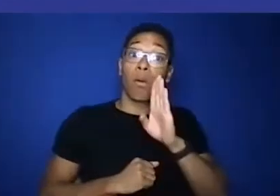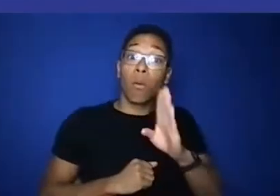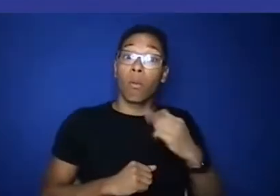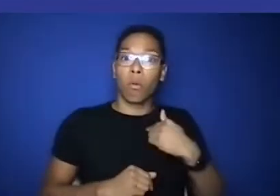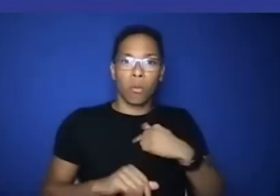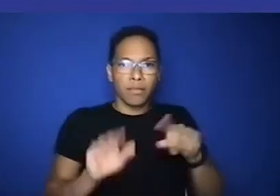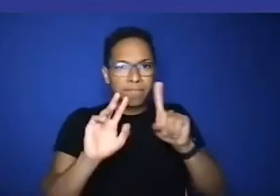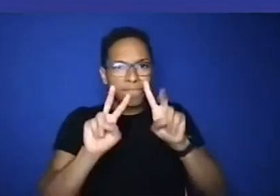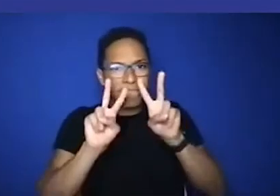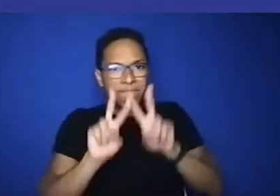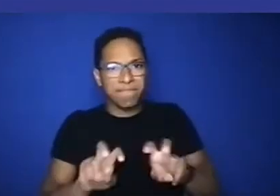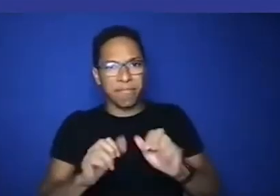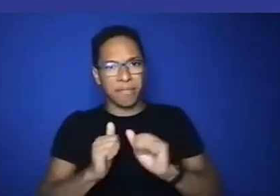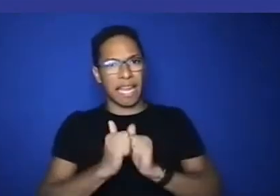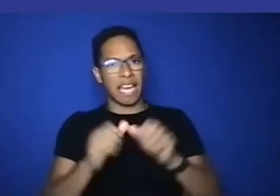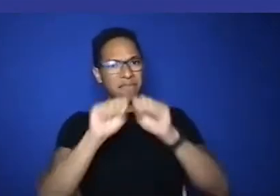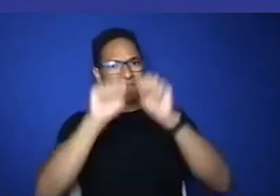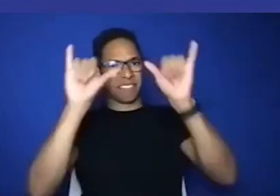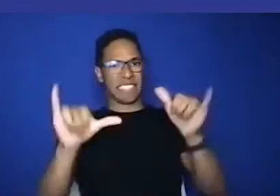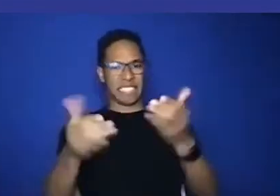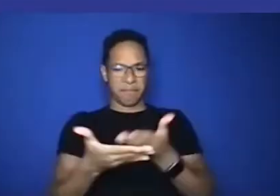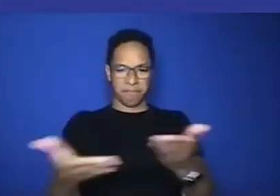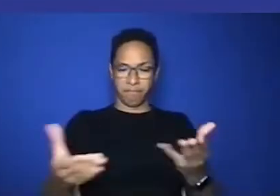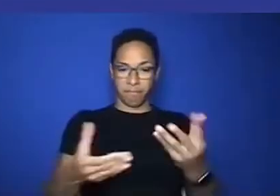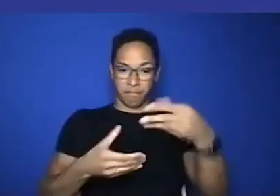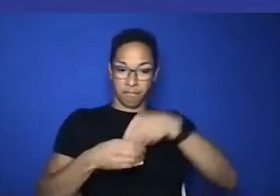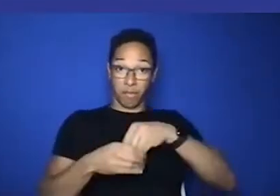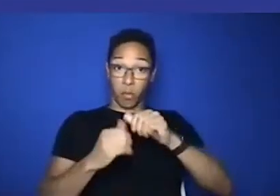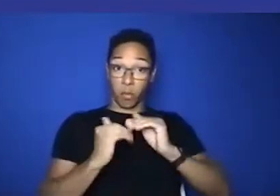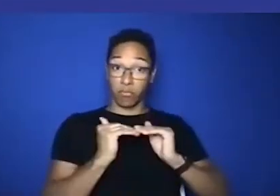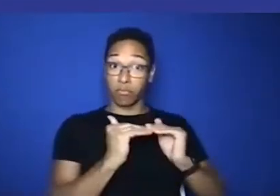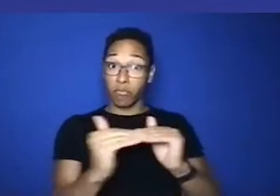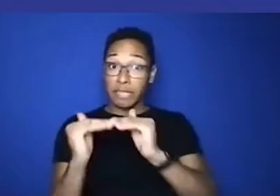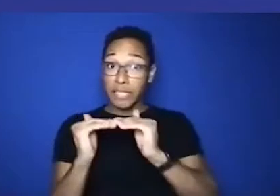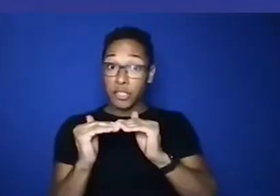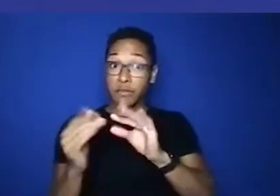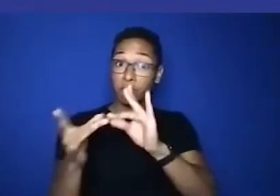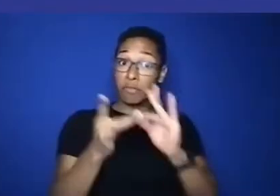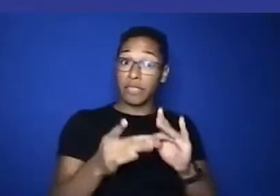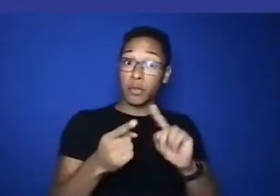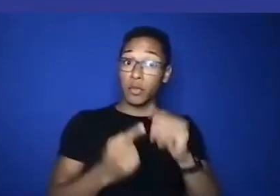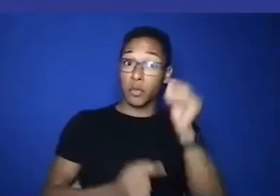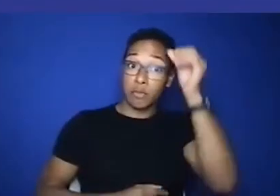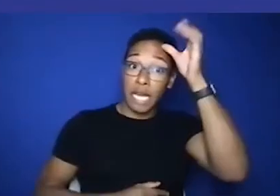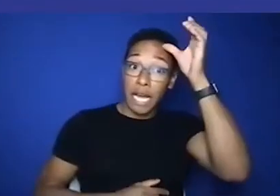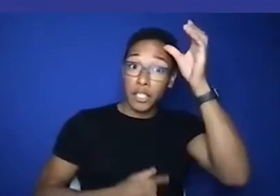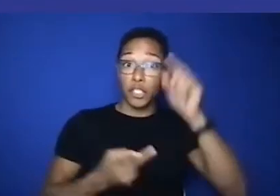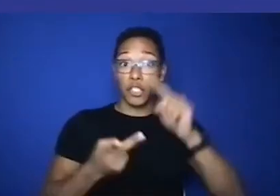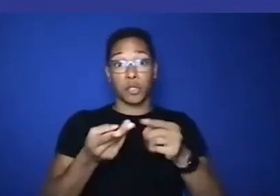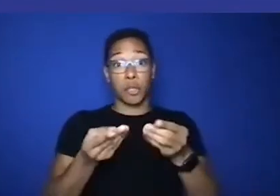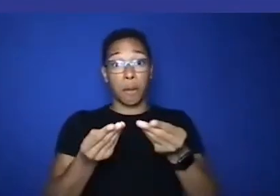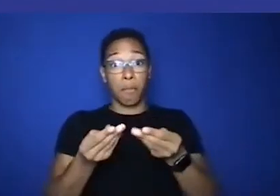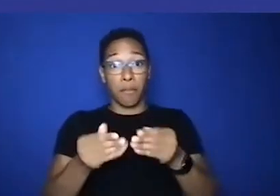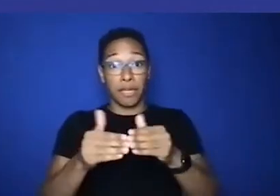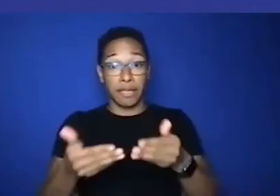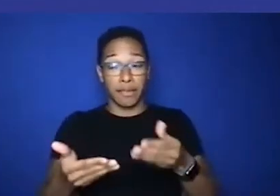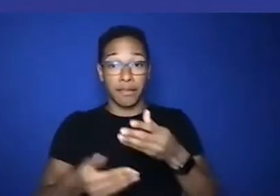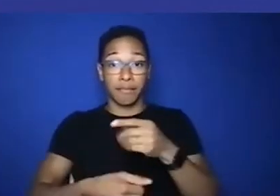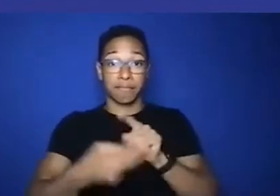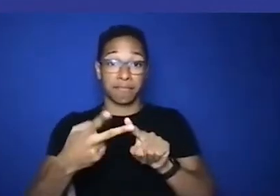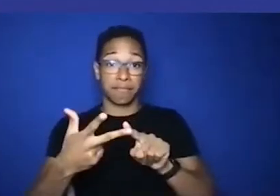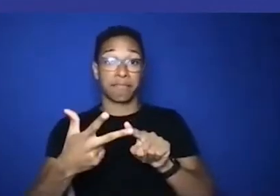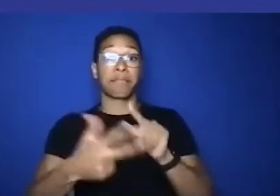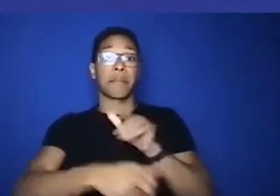law exists inequitably in relationship with knowledge, property, and power. And I'd like to welcome